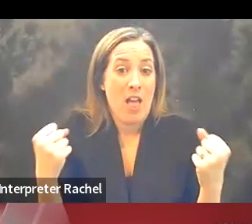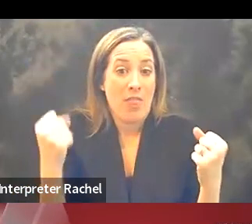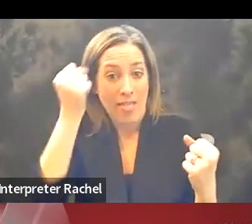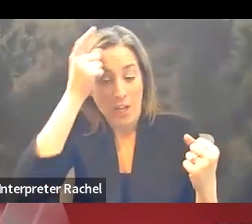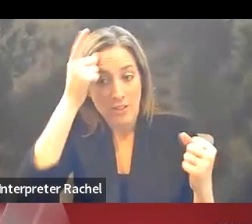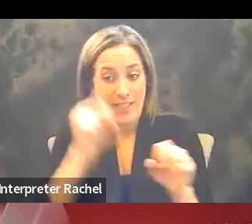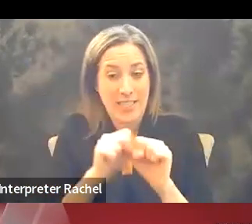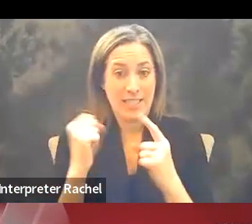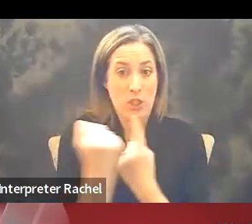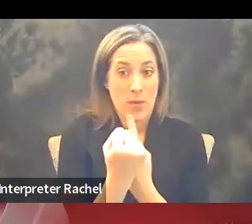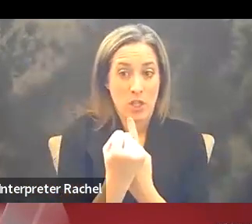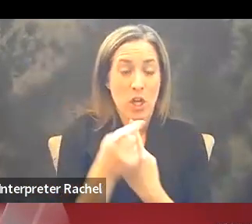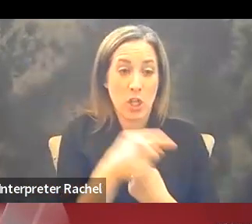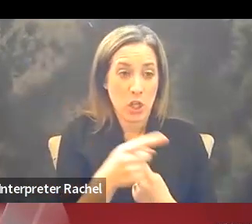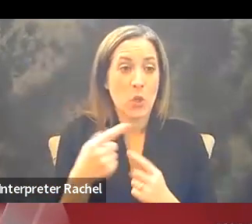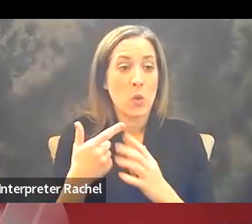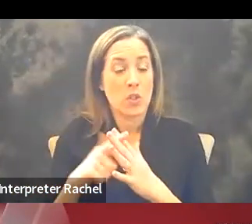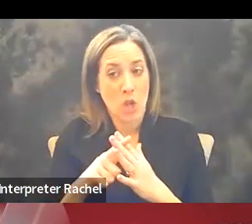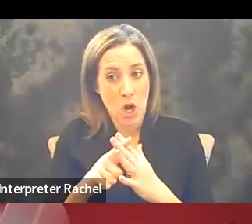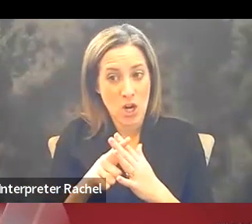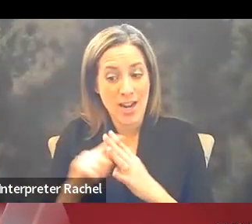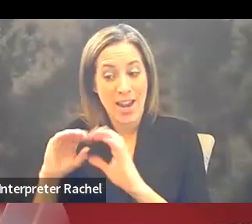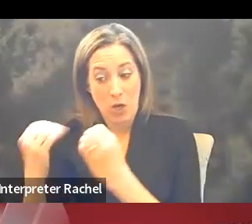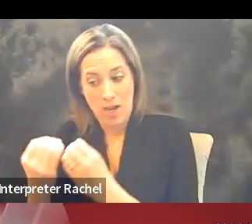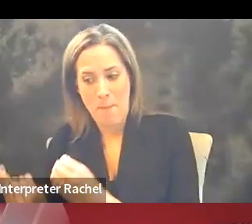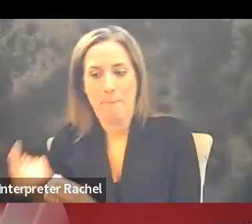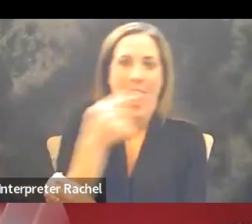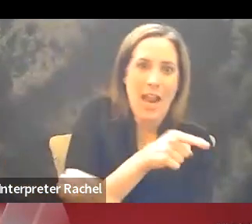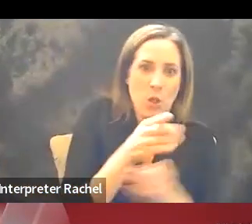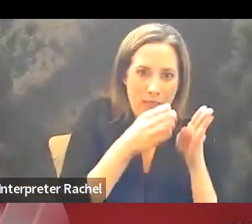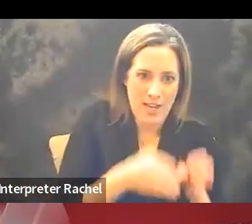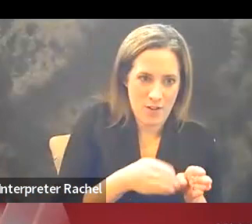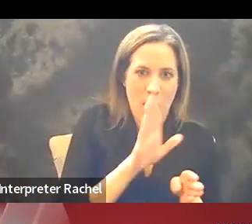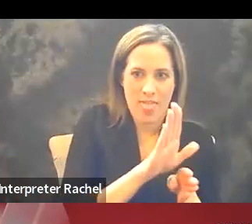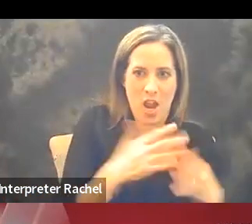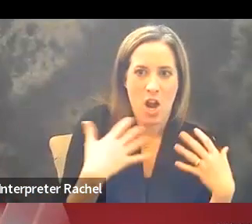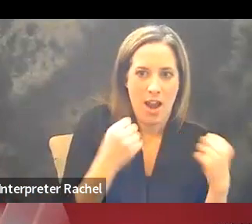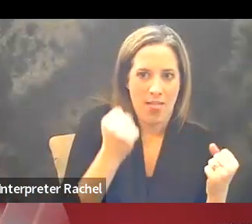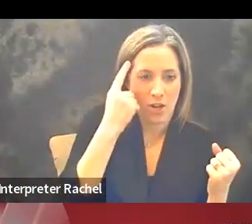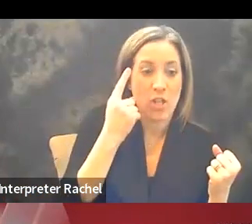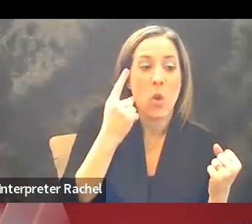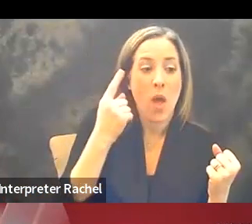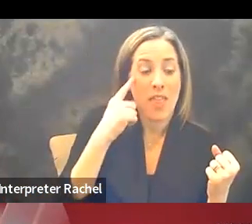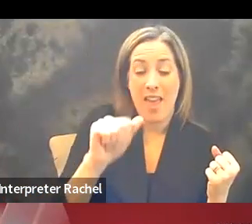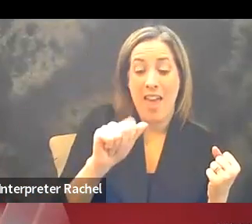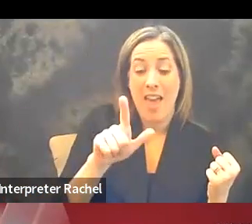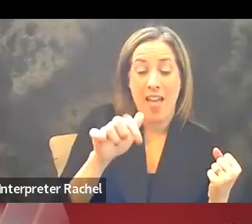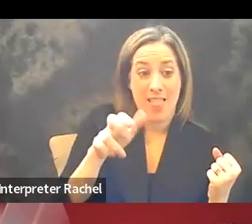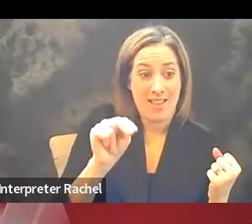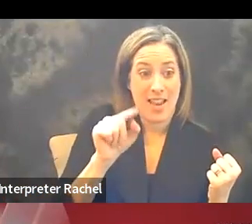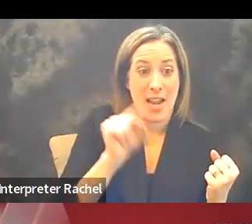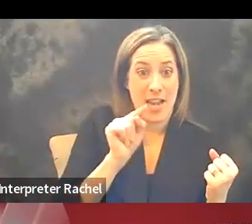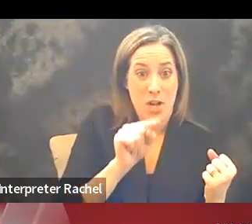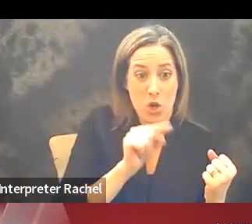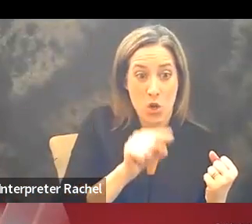So you took us from the organizational and then back to the individual and their health literacy. So Alison, I think you're probably the one